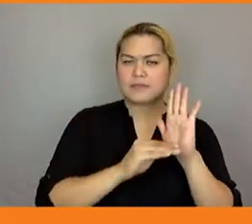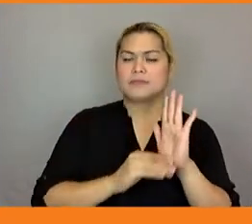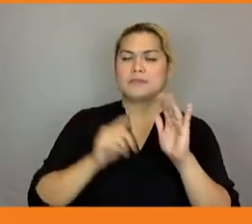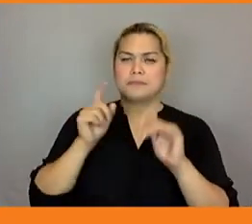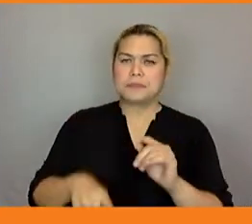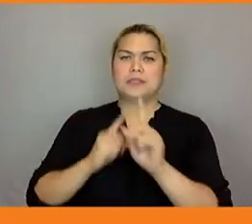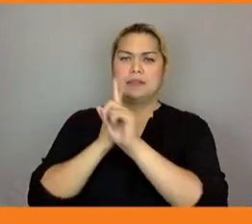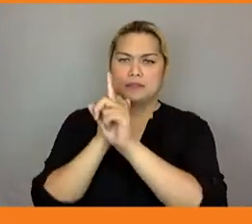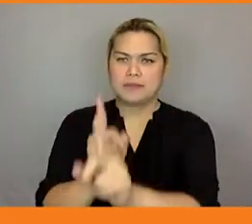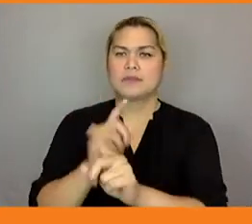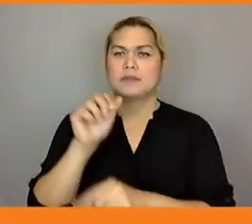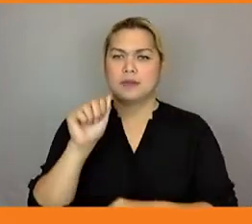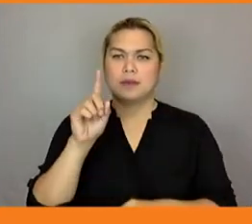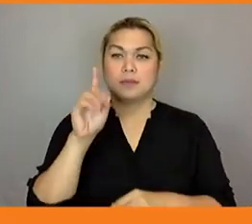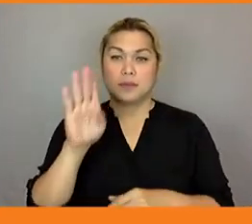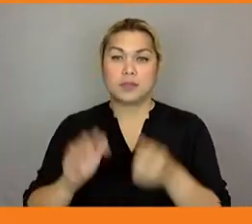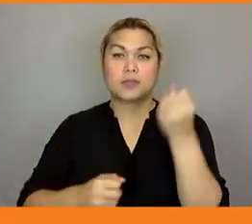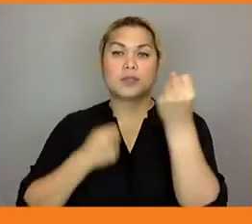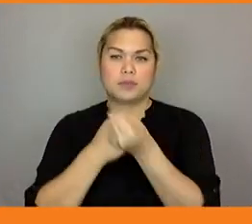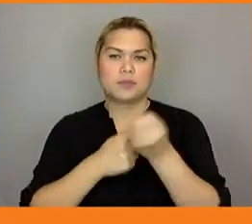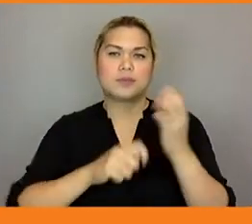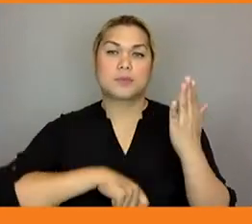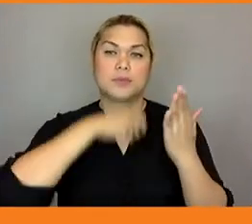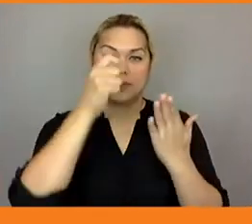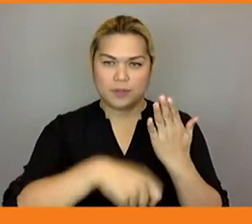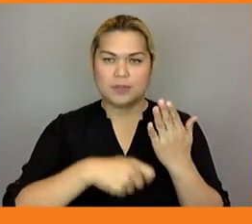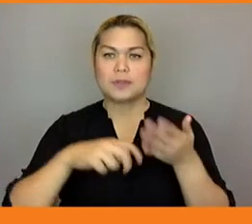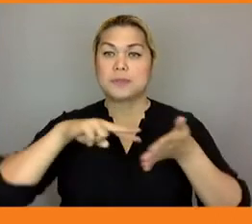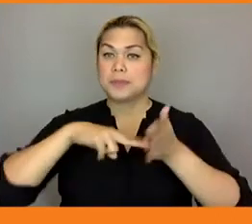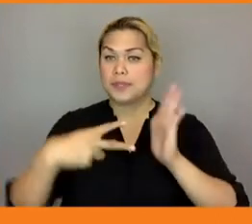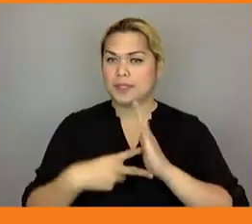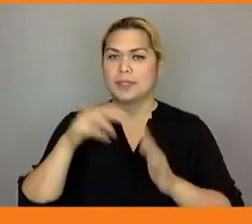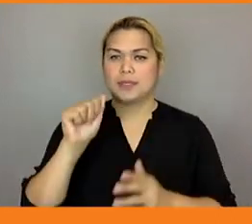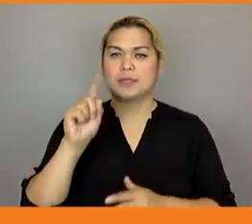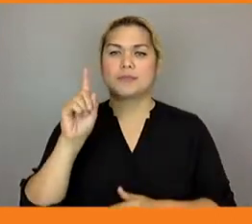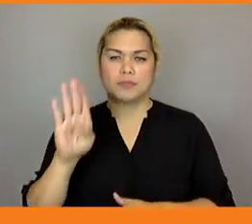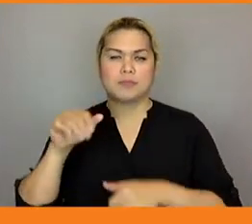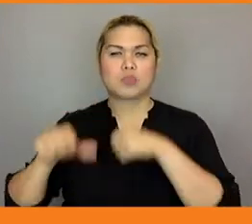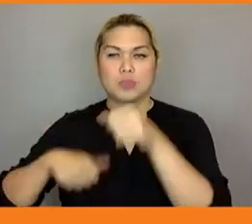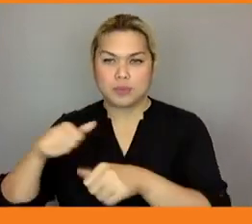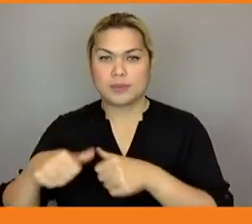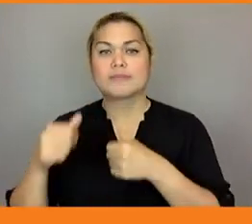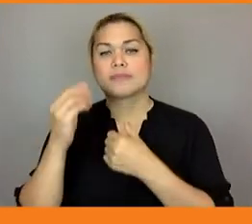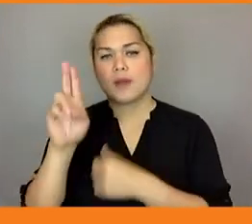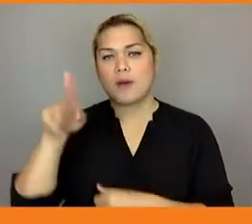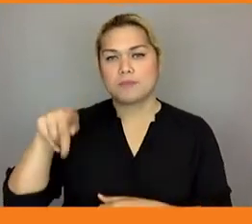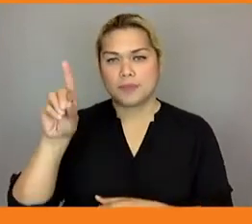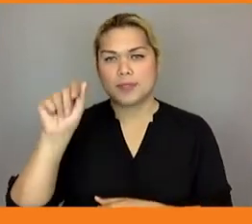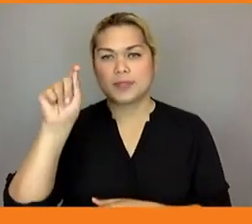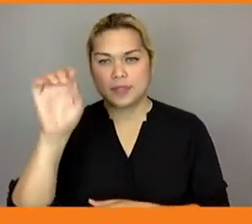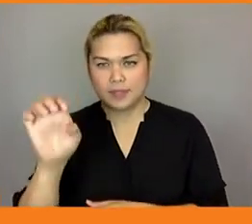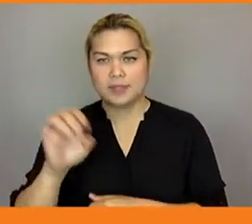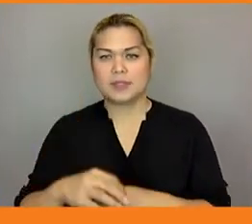projects. ADB is in the process of updating the policy, as I mentioned, to further strengthen the